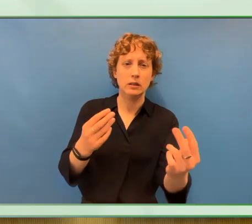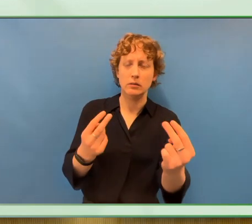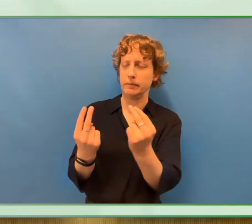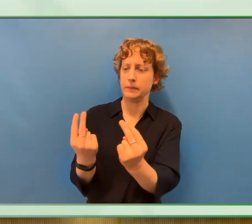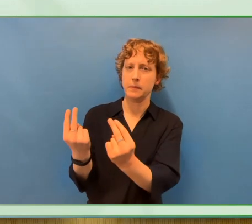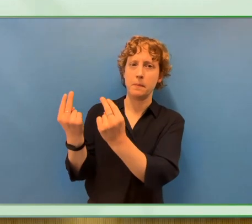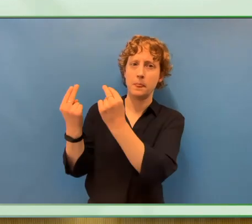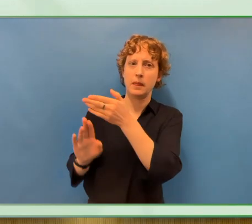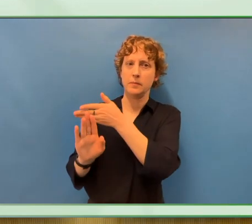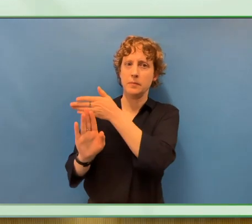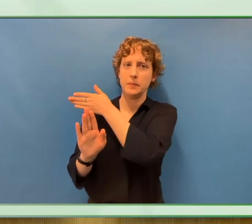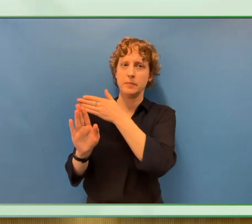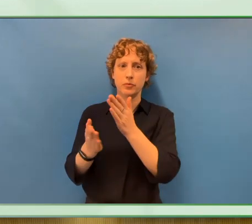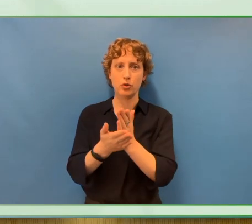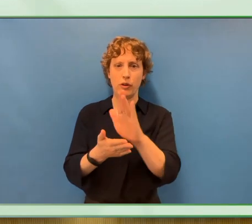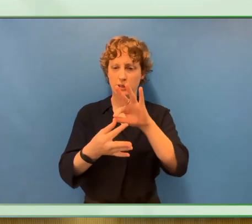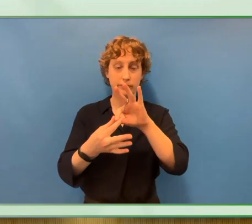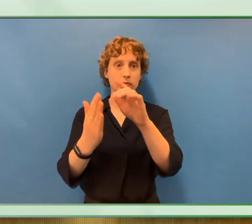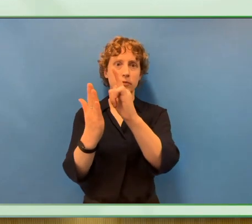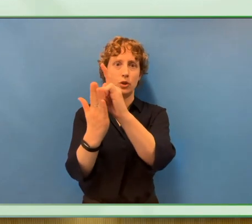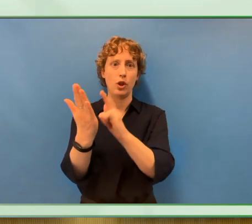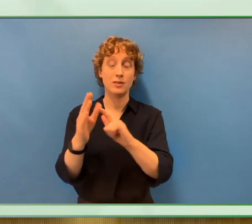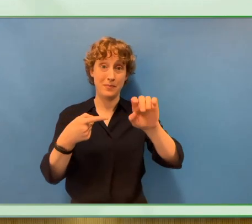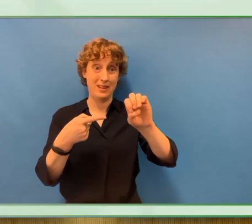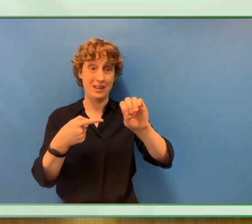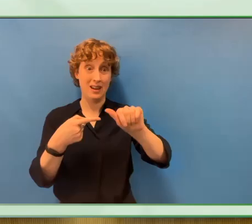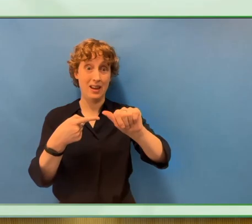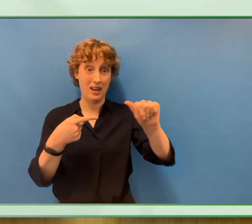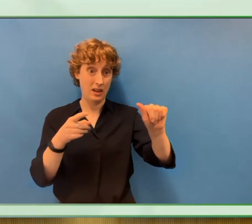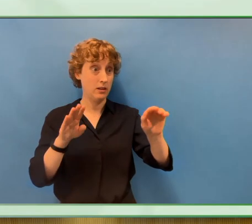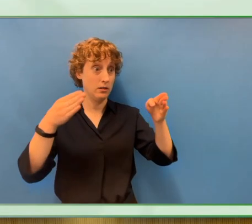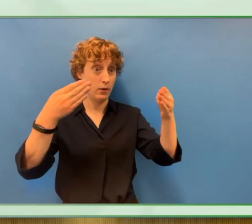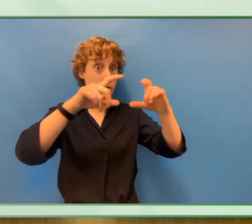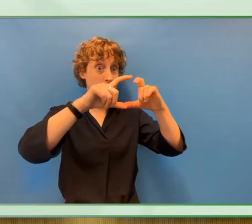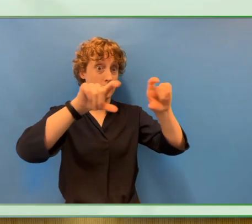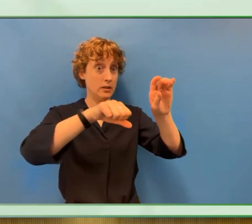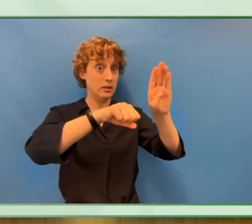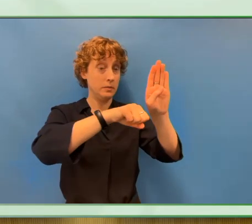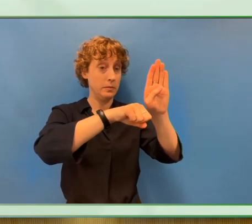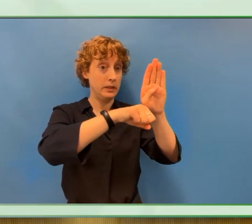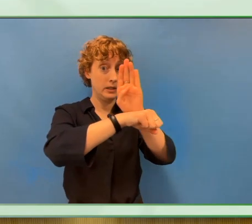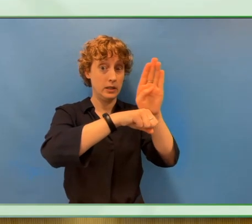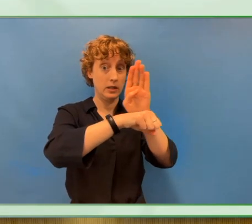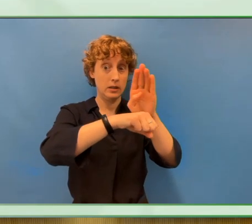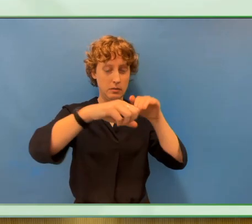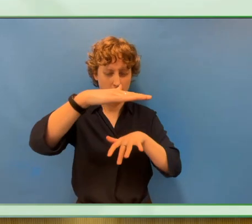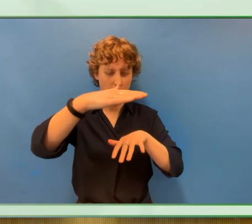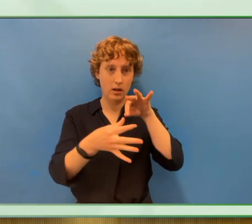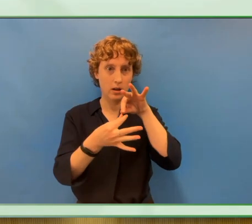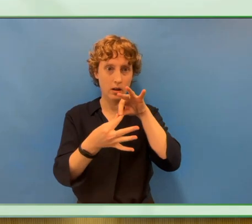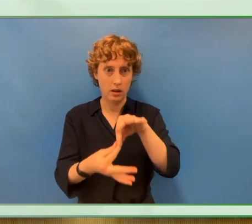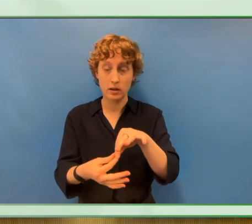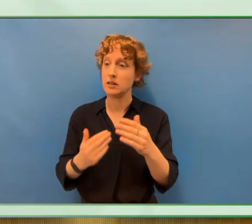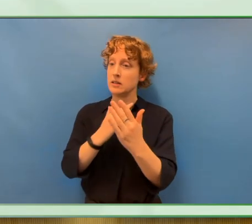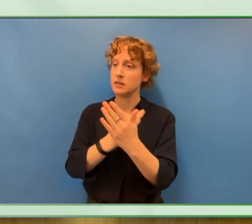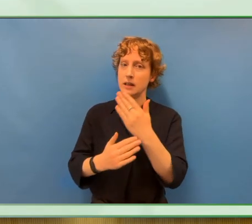EAA focused on business is fundamentally about the rights of disabled individuals to access products, services in